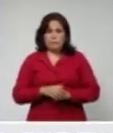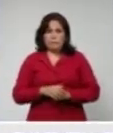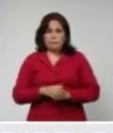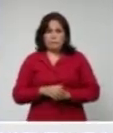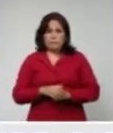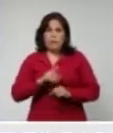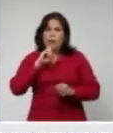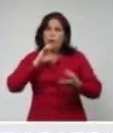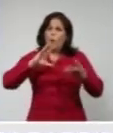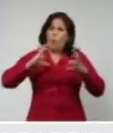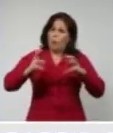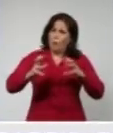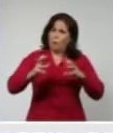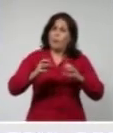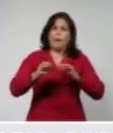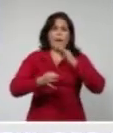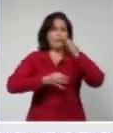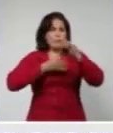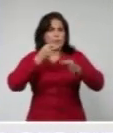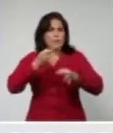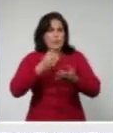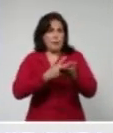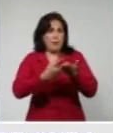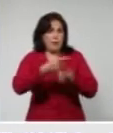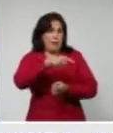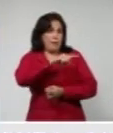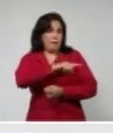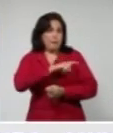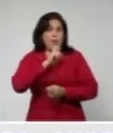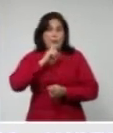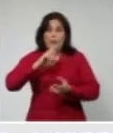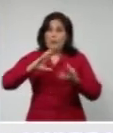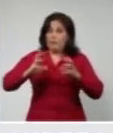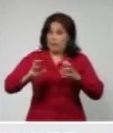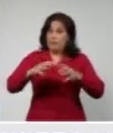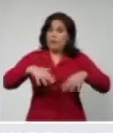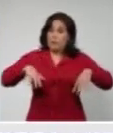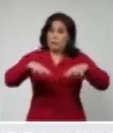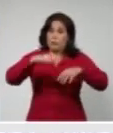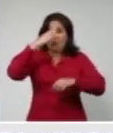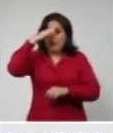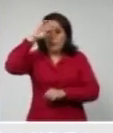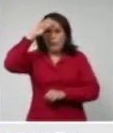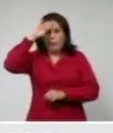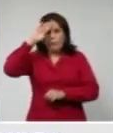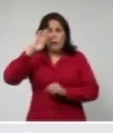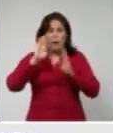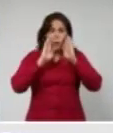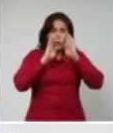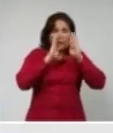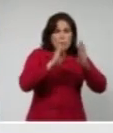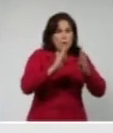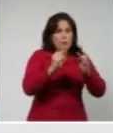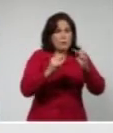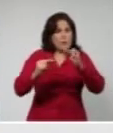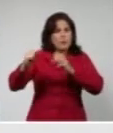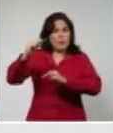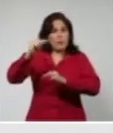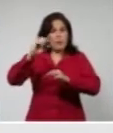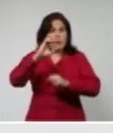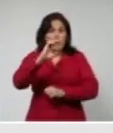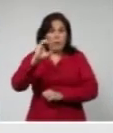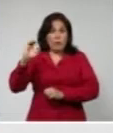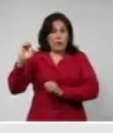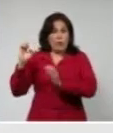patients joined those in a serious condition, and 1 serious patient passed to closely monitored.